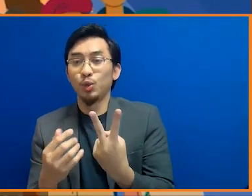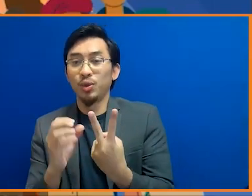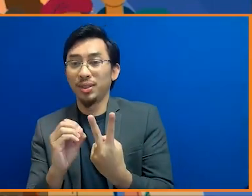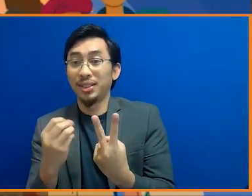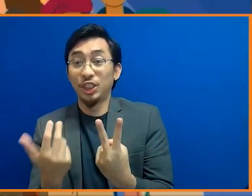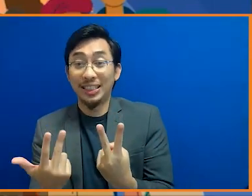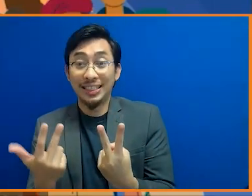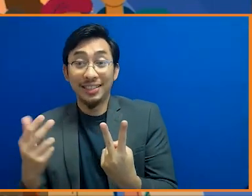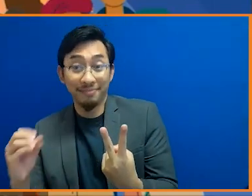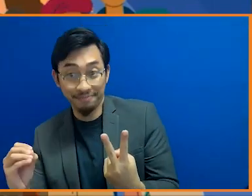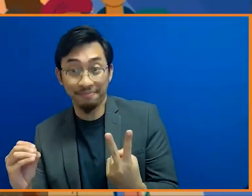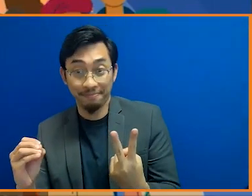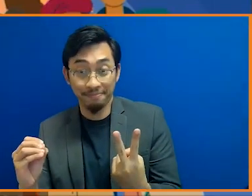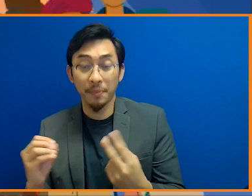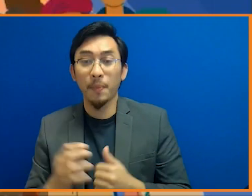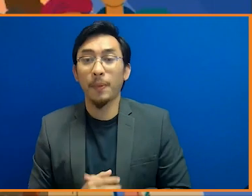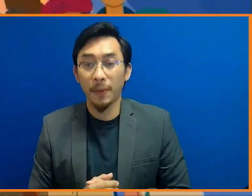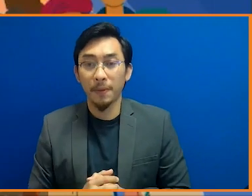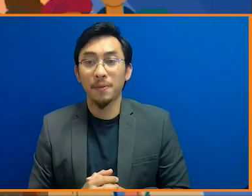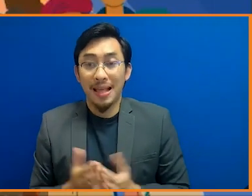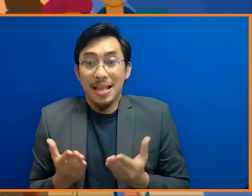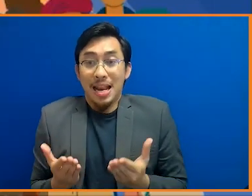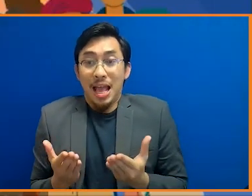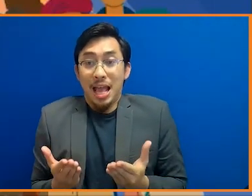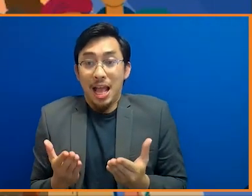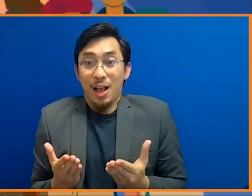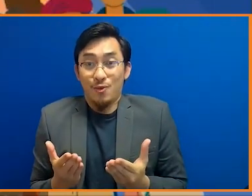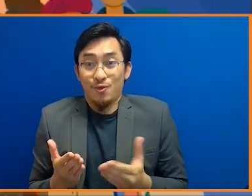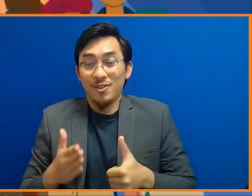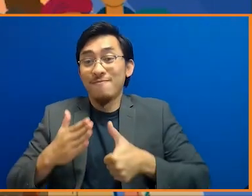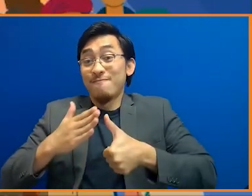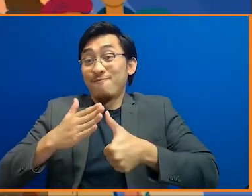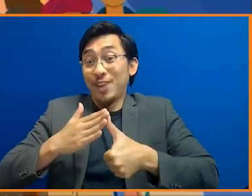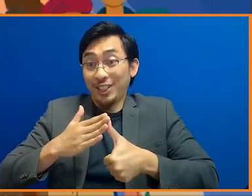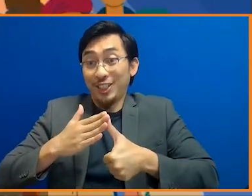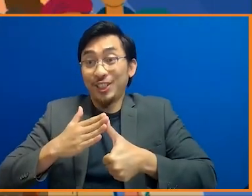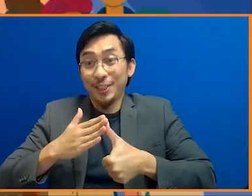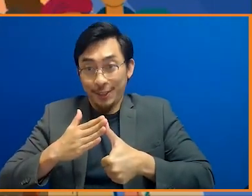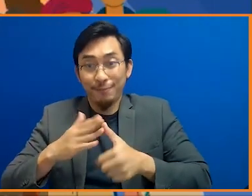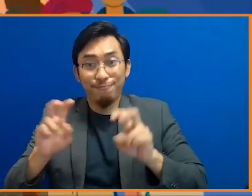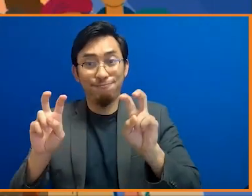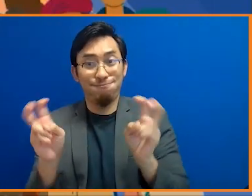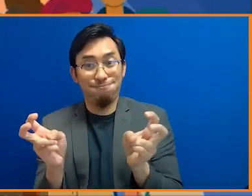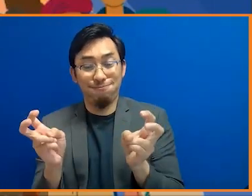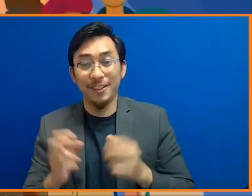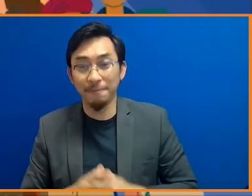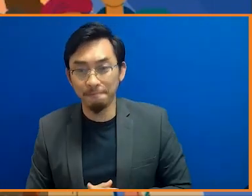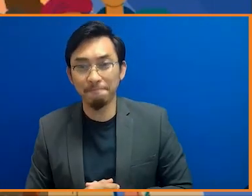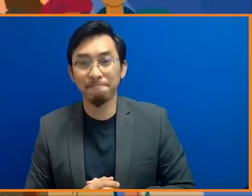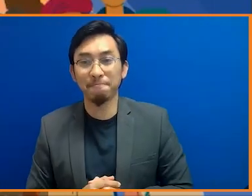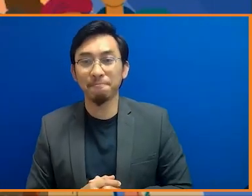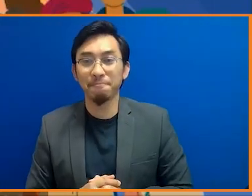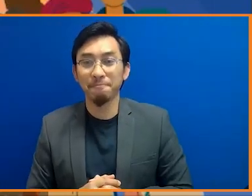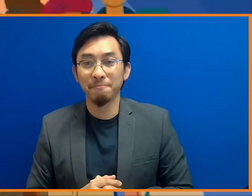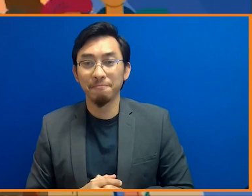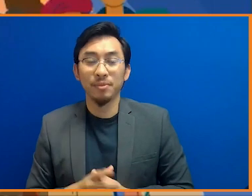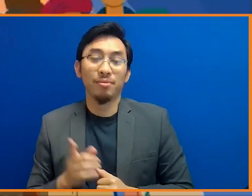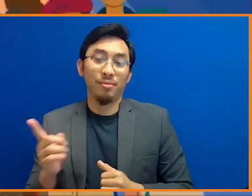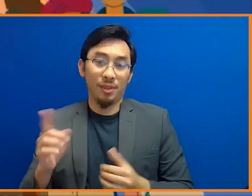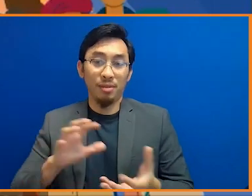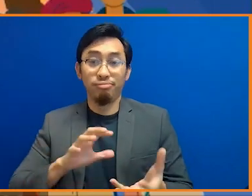2015 and 2030. Right? Right? Now, on the session